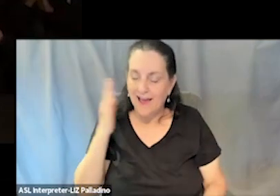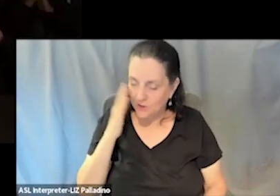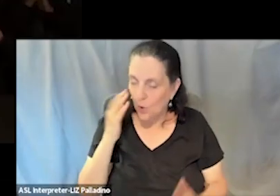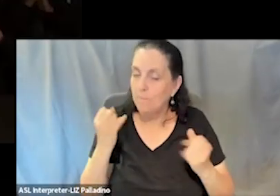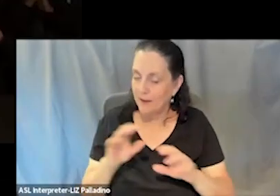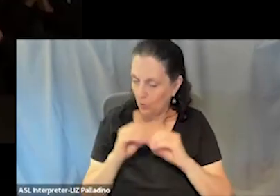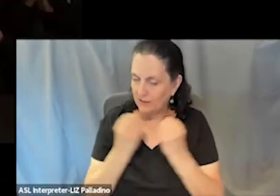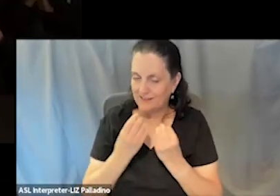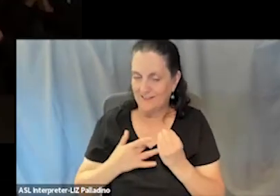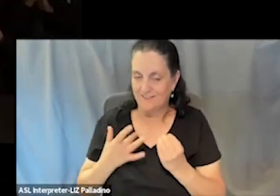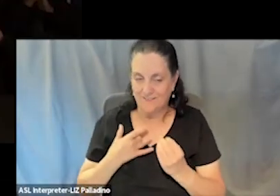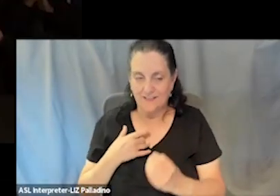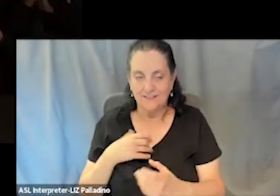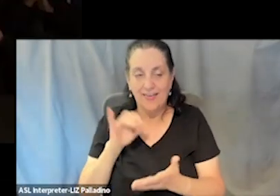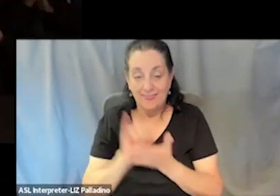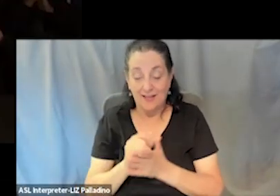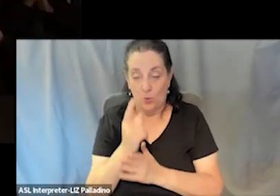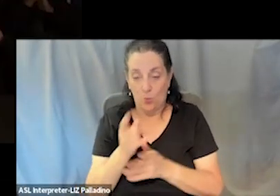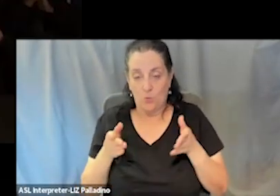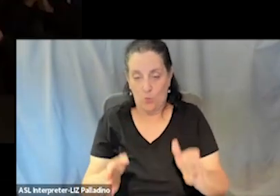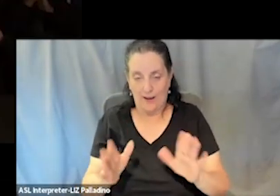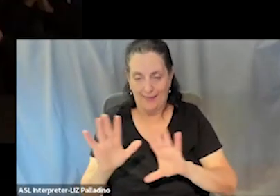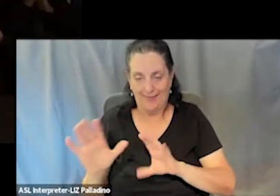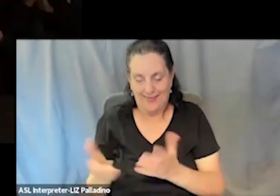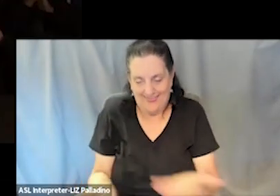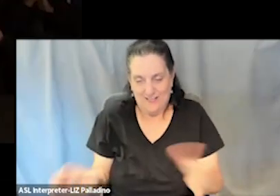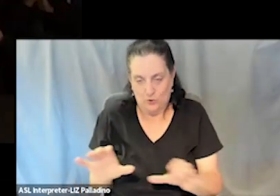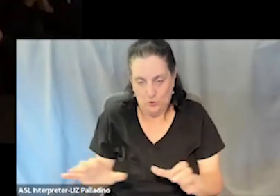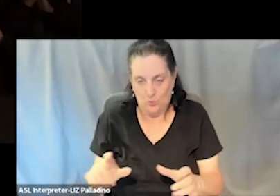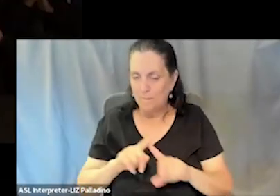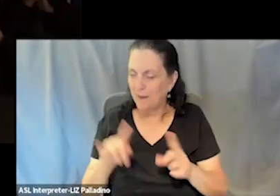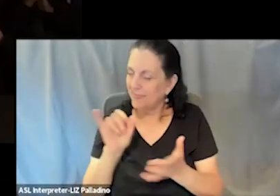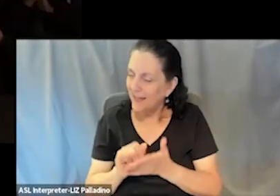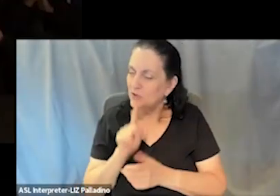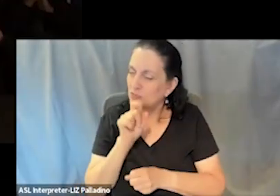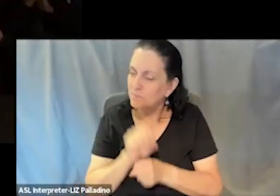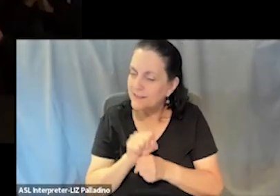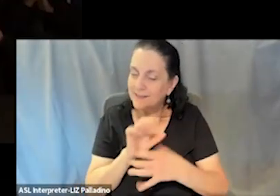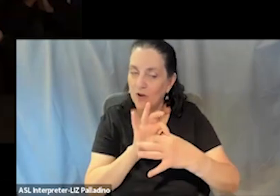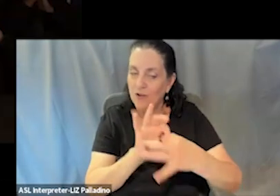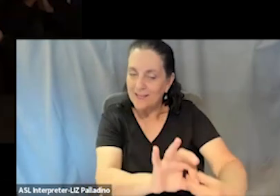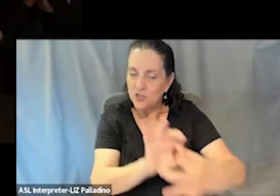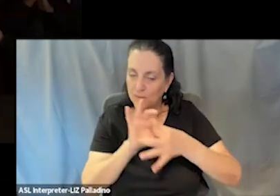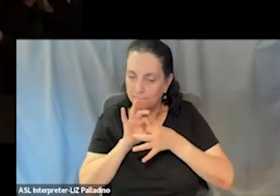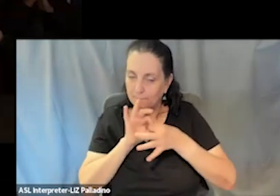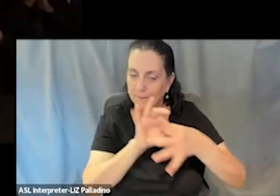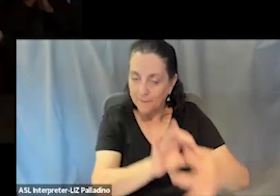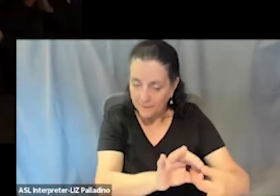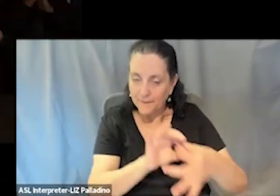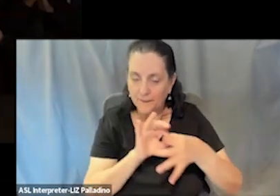lot of organizations feel cultivation is a one-way street. Cultivation is a relationship and a two-way street.